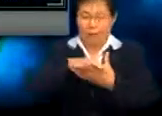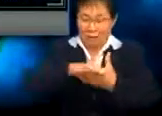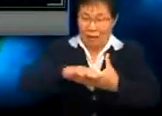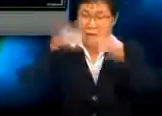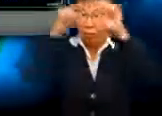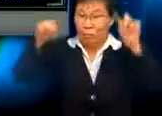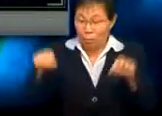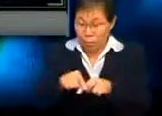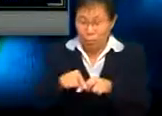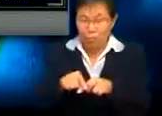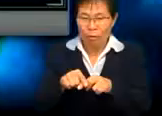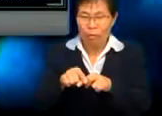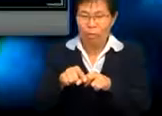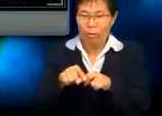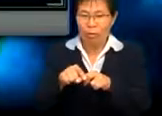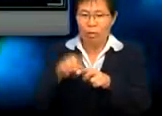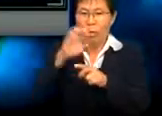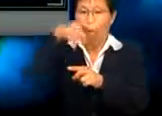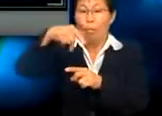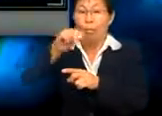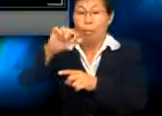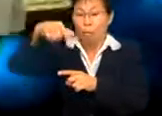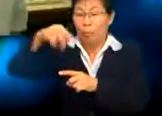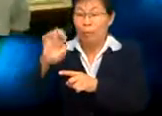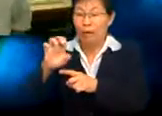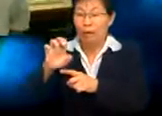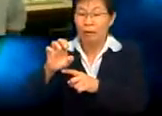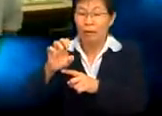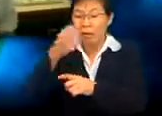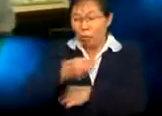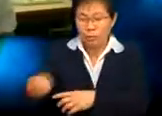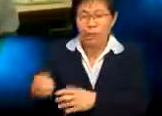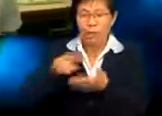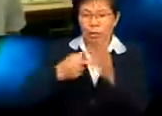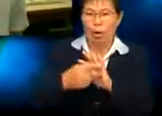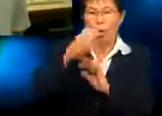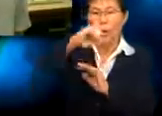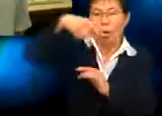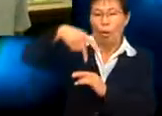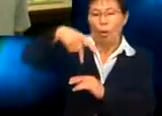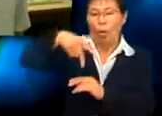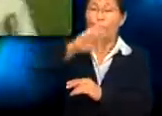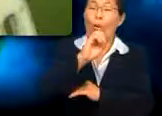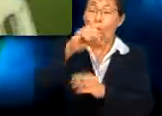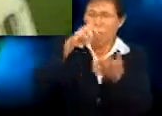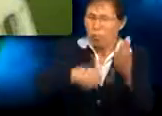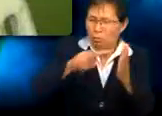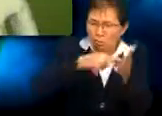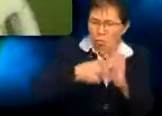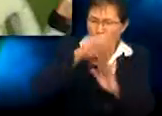cardboard is an opaque object. Wait, Professor, what is the meaning of opaque?